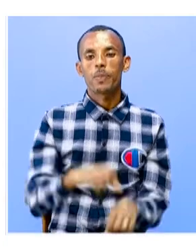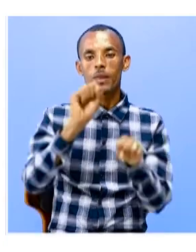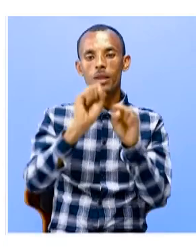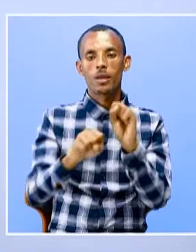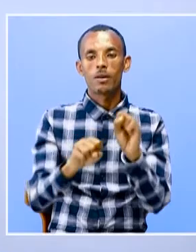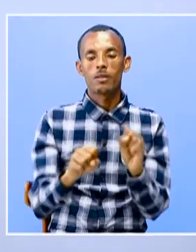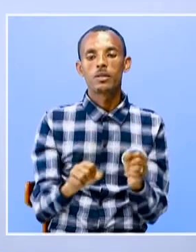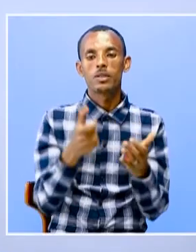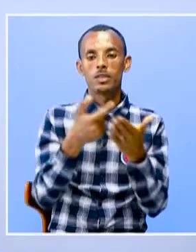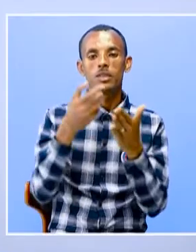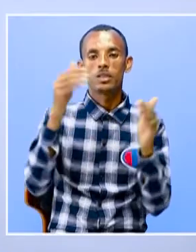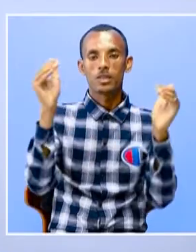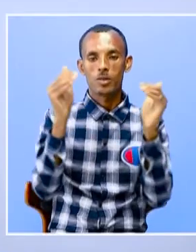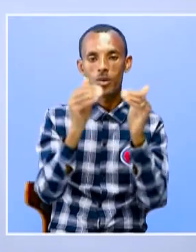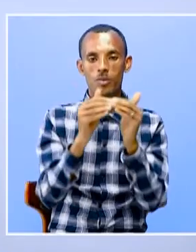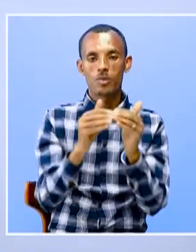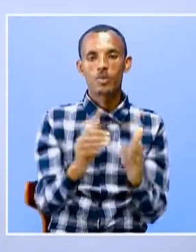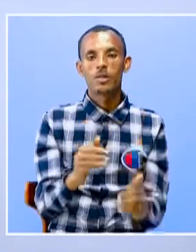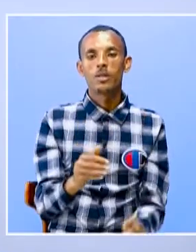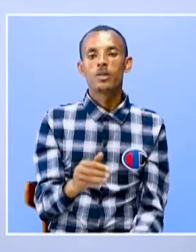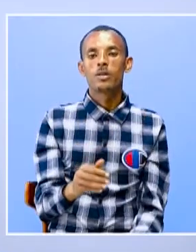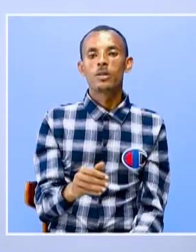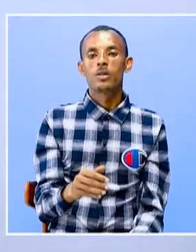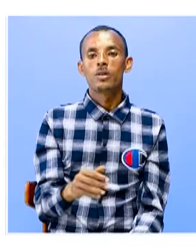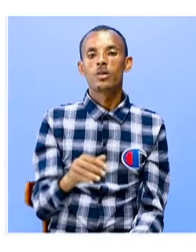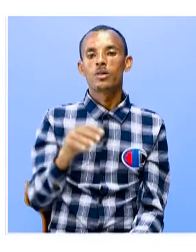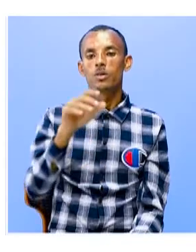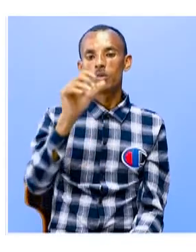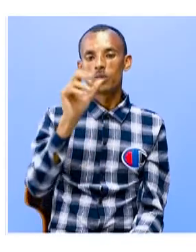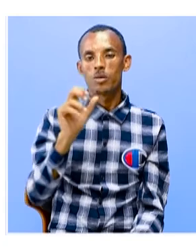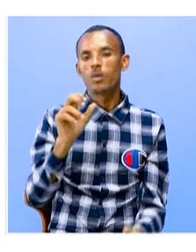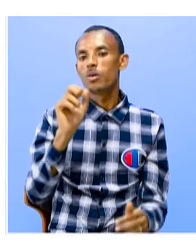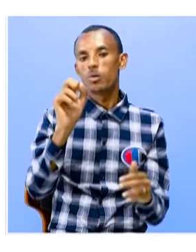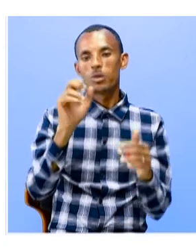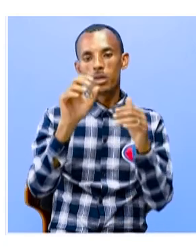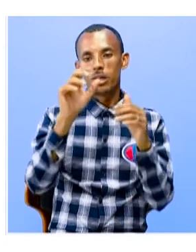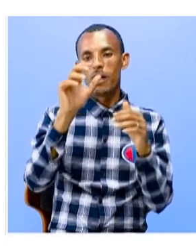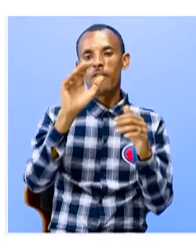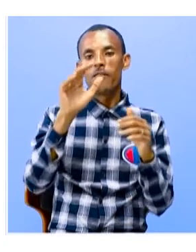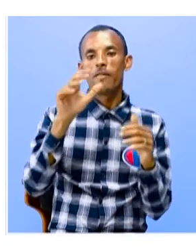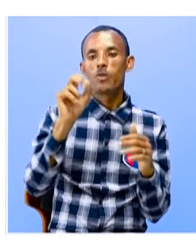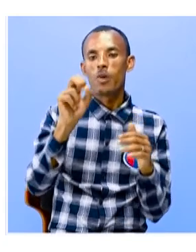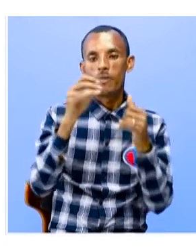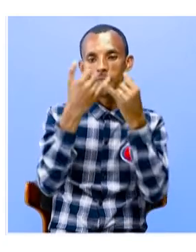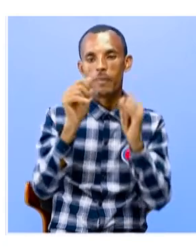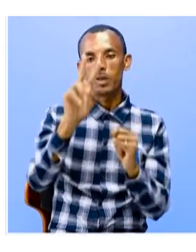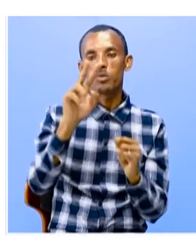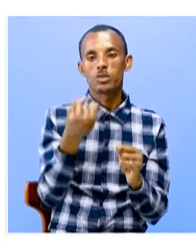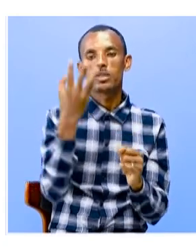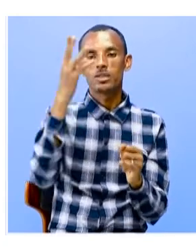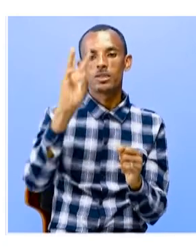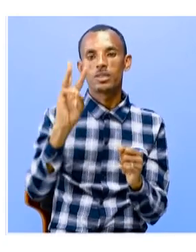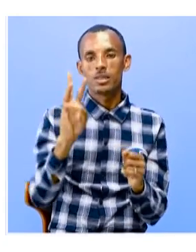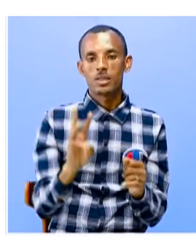So this will be equal to, just you can cancel this by 2, dividing both by 2, this becomes 1,